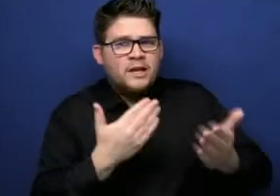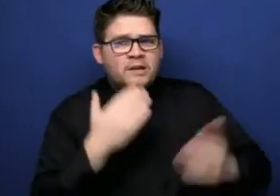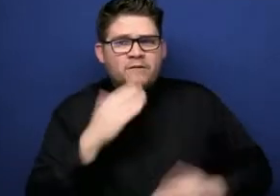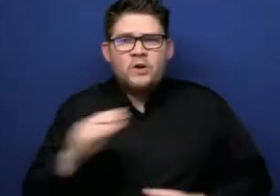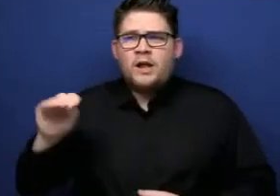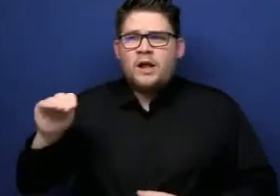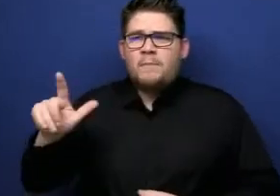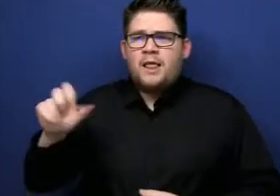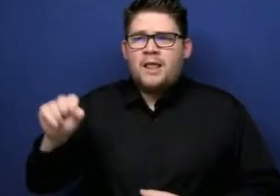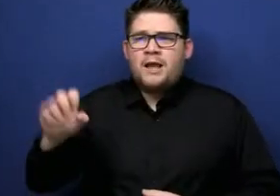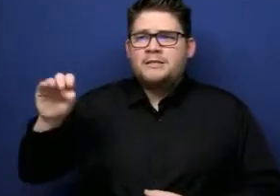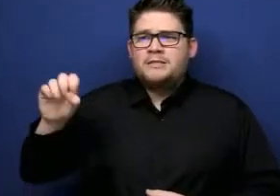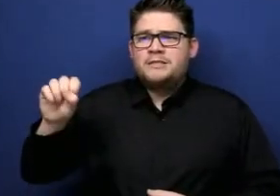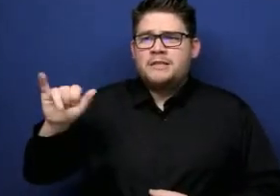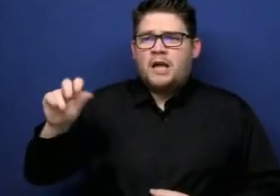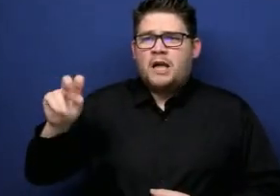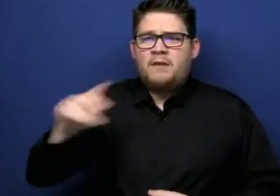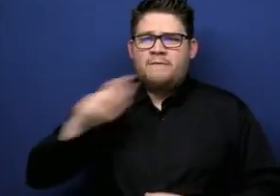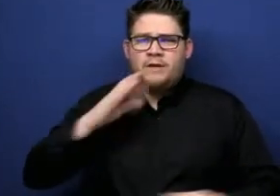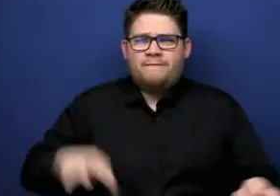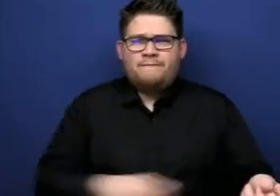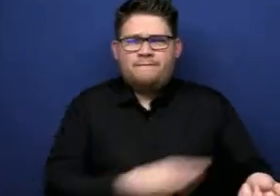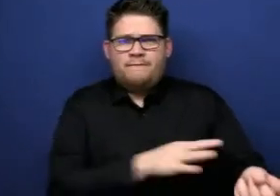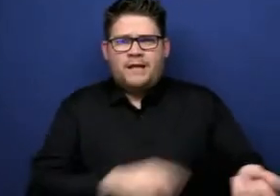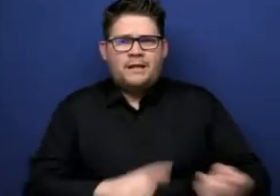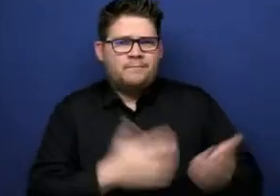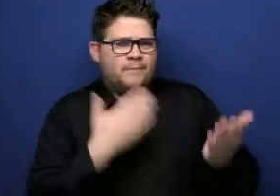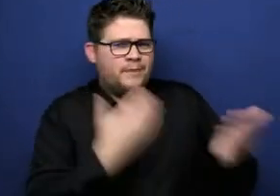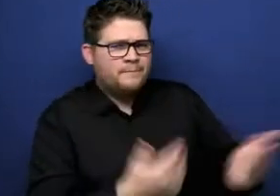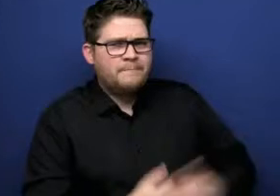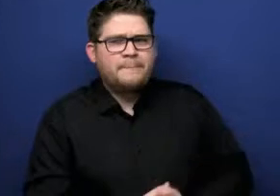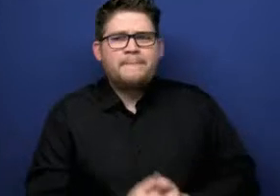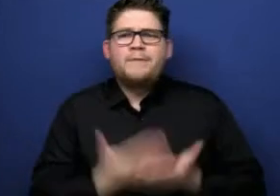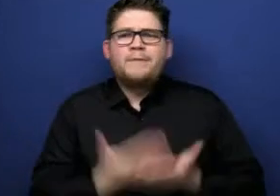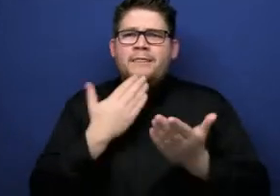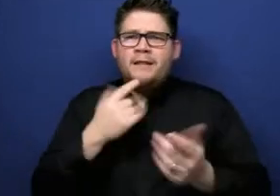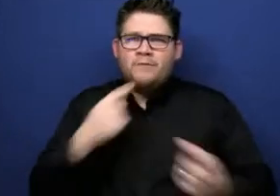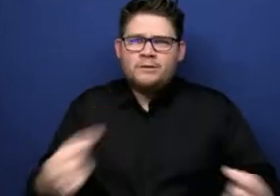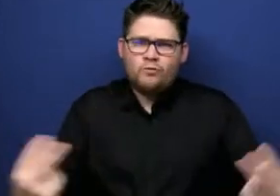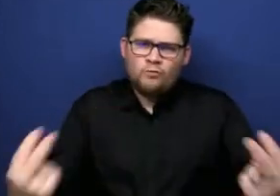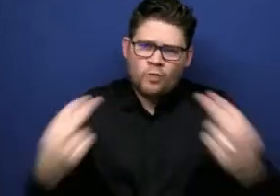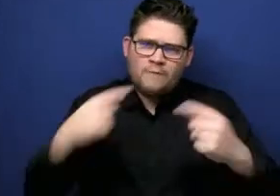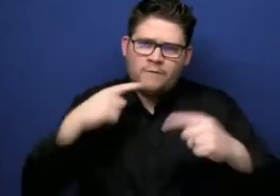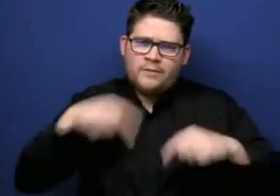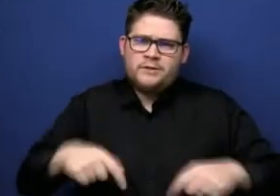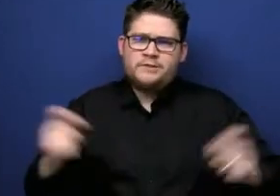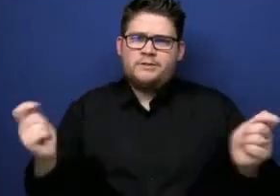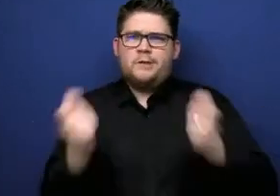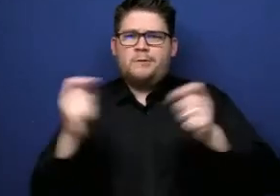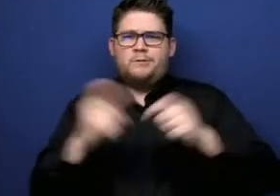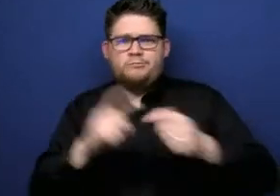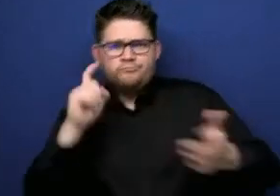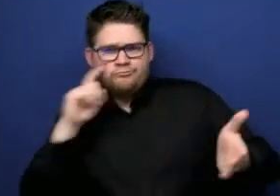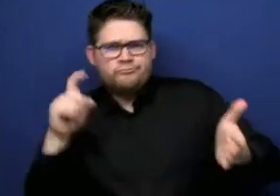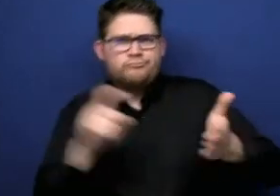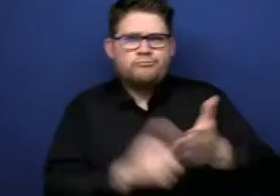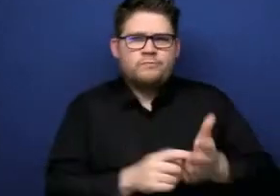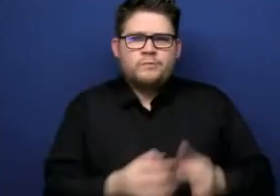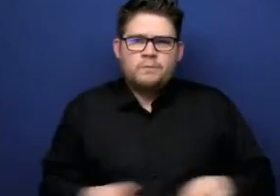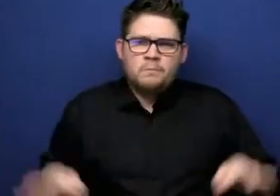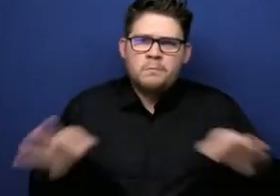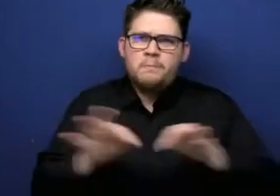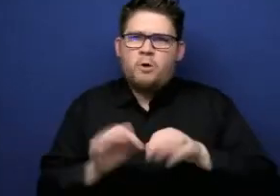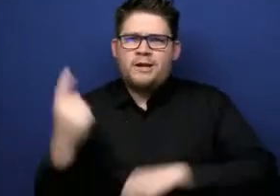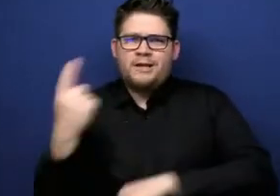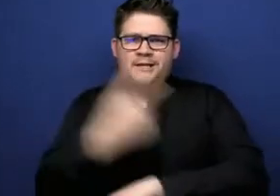for coming together in this virtual ceremony so that we can acknowledge this solemn day. I also want to especially thank our